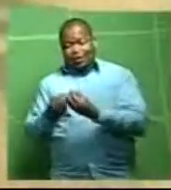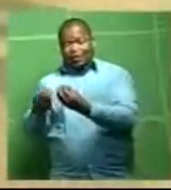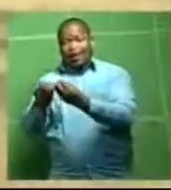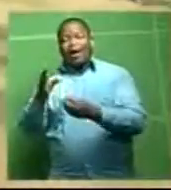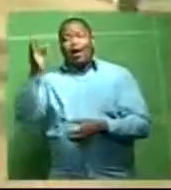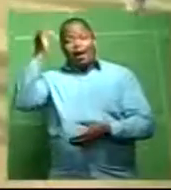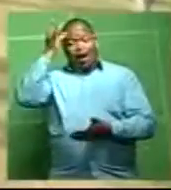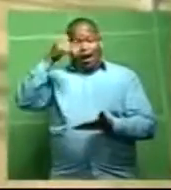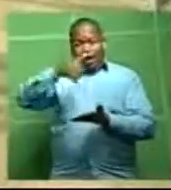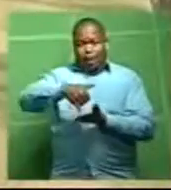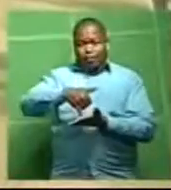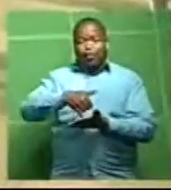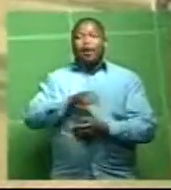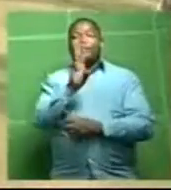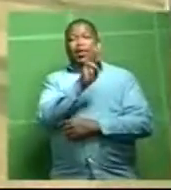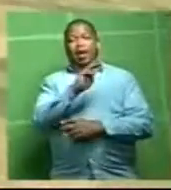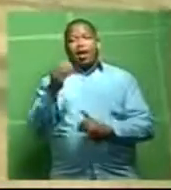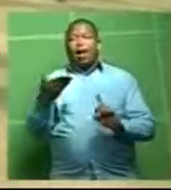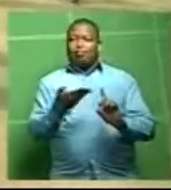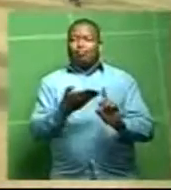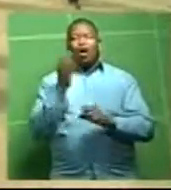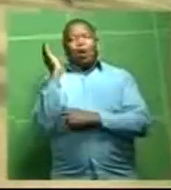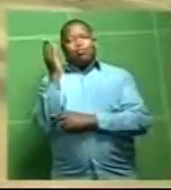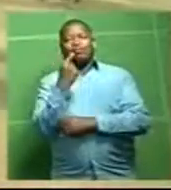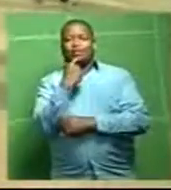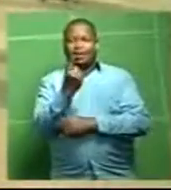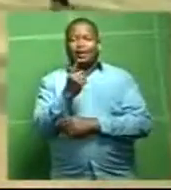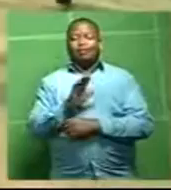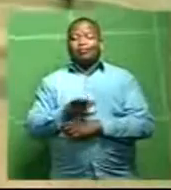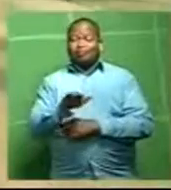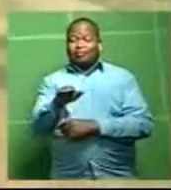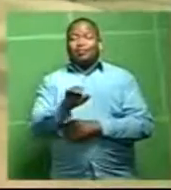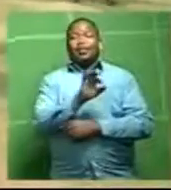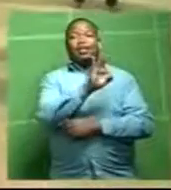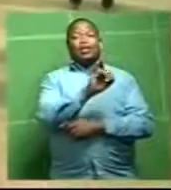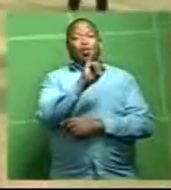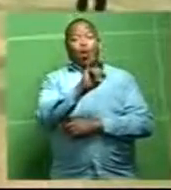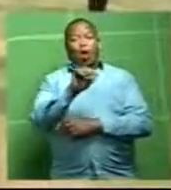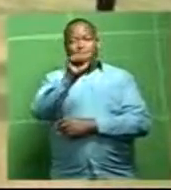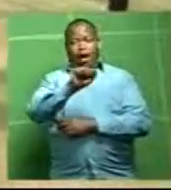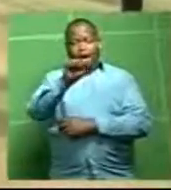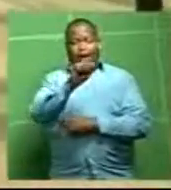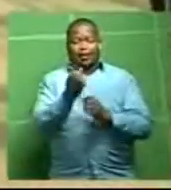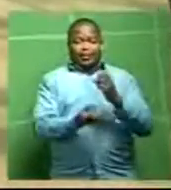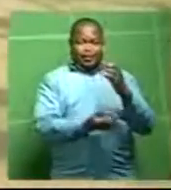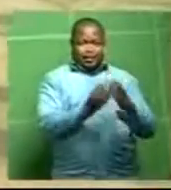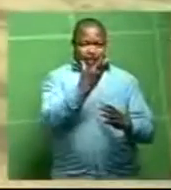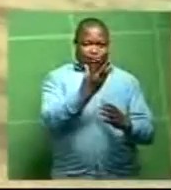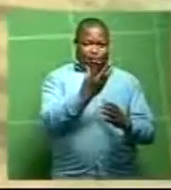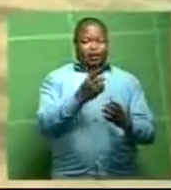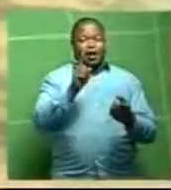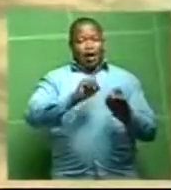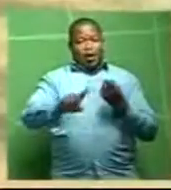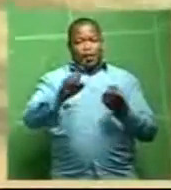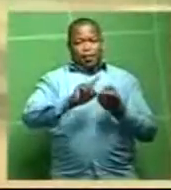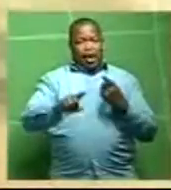lushe lo lualenze be Luta utala msa tinga mashumi la matat fuga nguunye guyo lenyanga lese tulu Ulabo laba litala i Kalouva